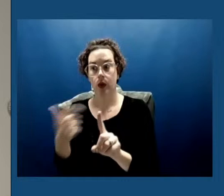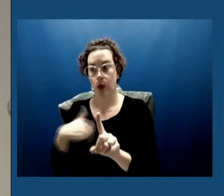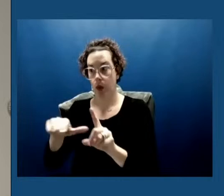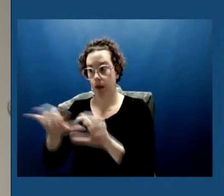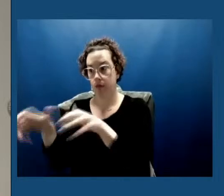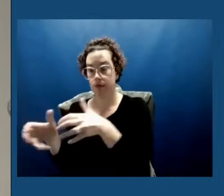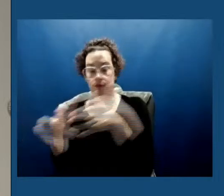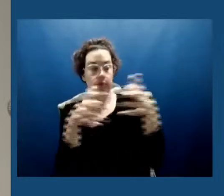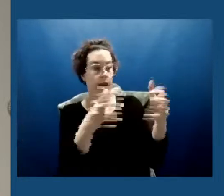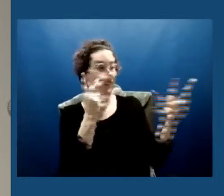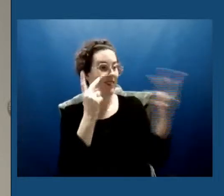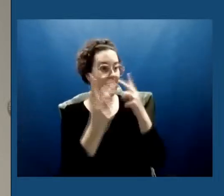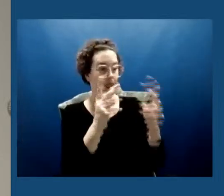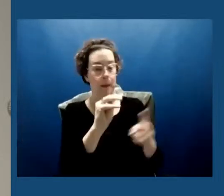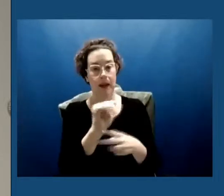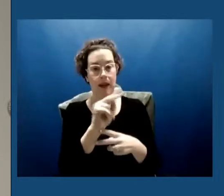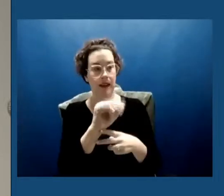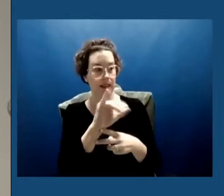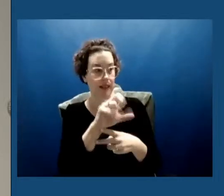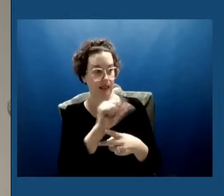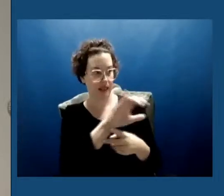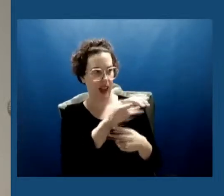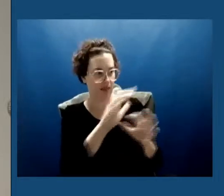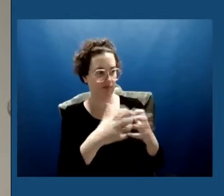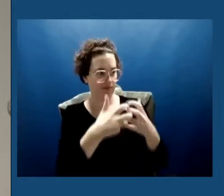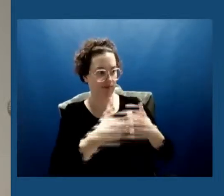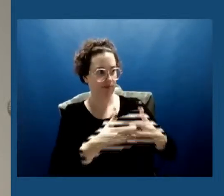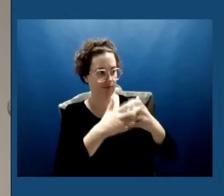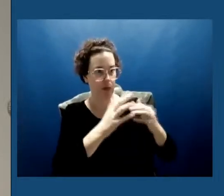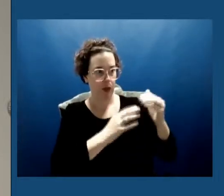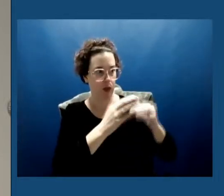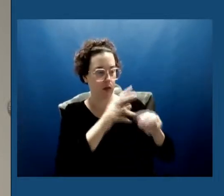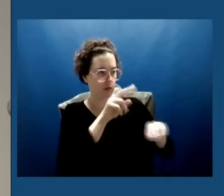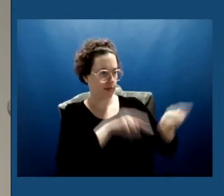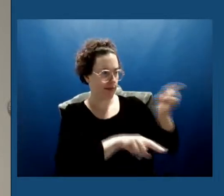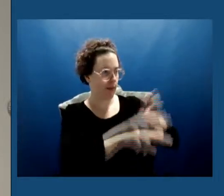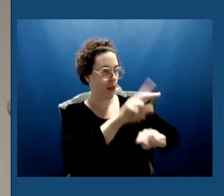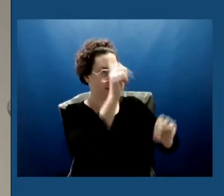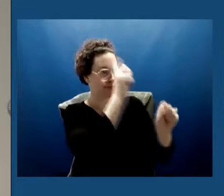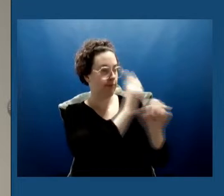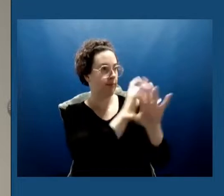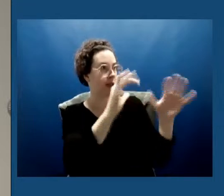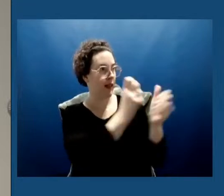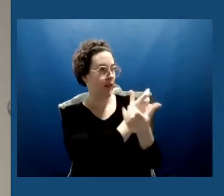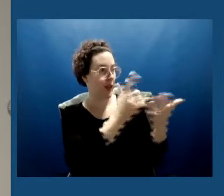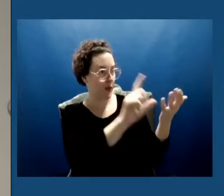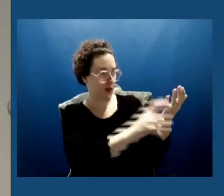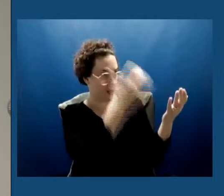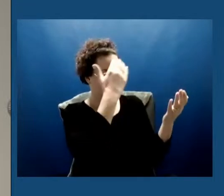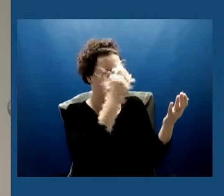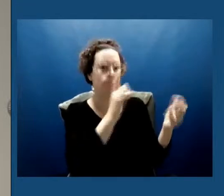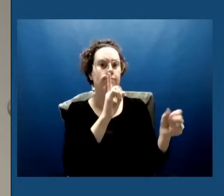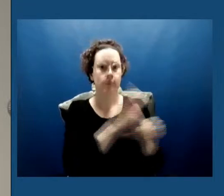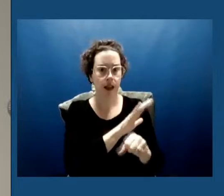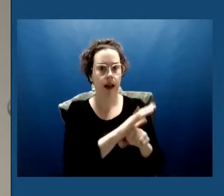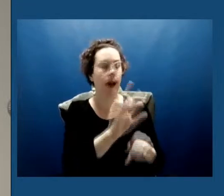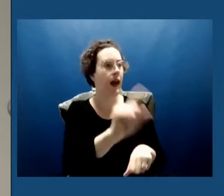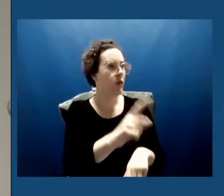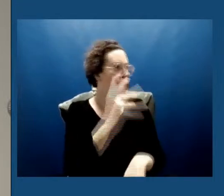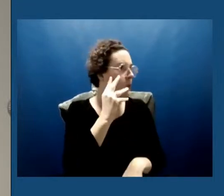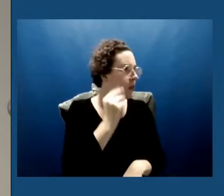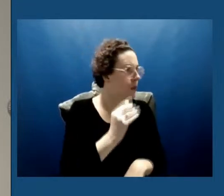Manassas, which really helped frame everything that I needed to know. You have to really see it with your own 2 eyes to understand